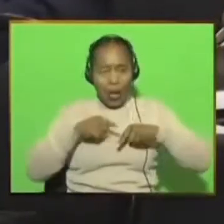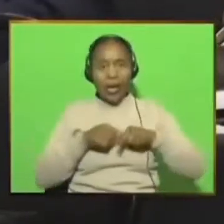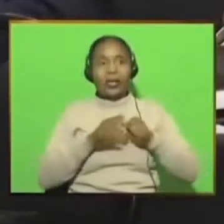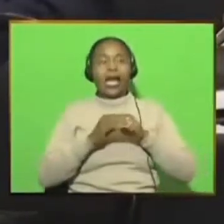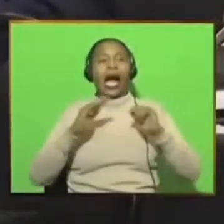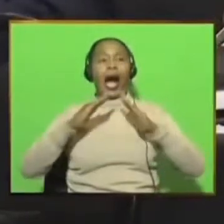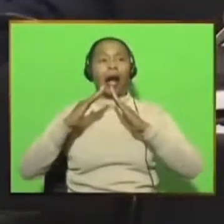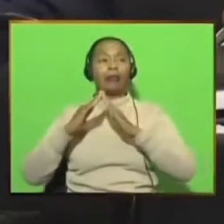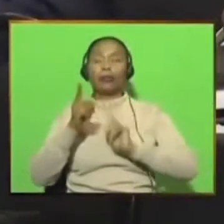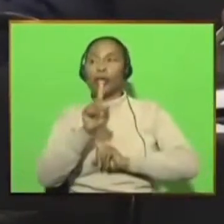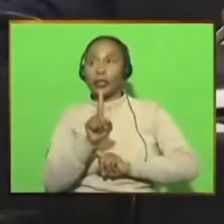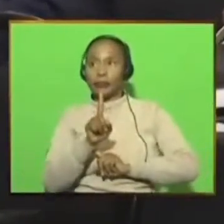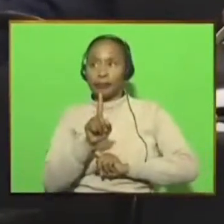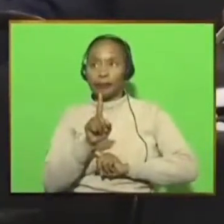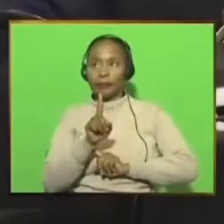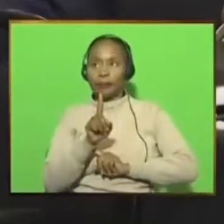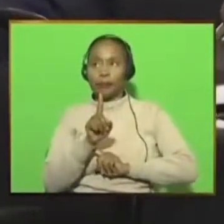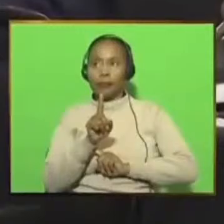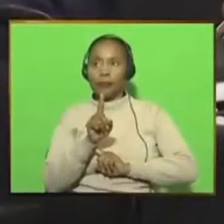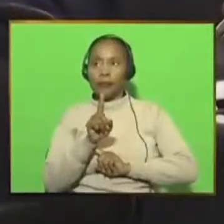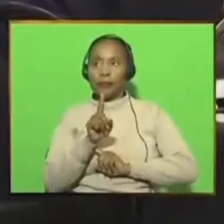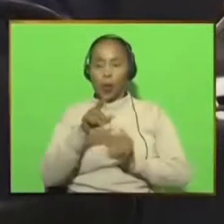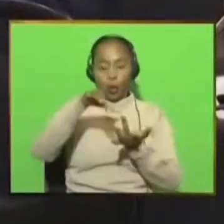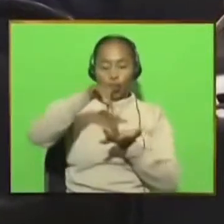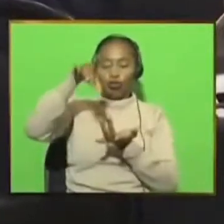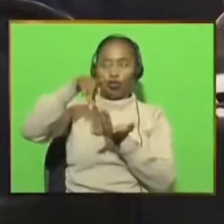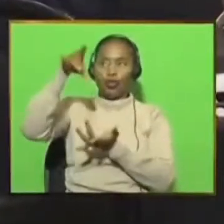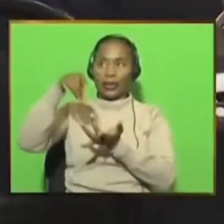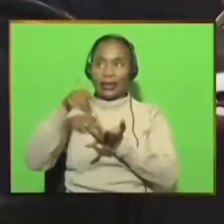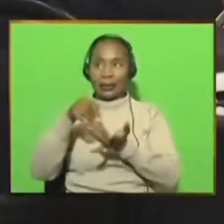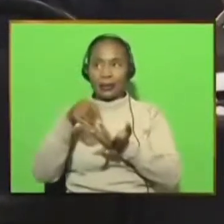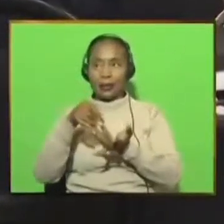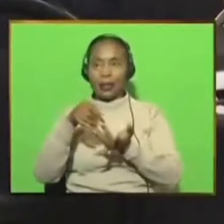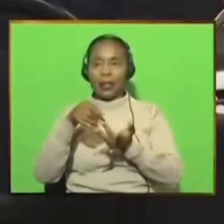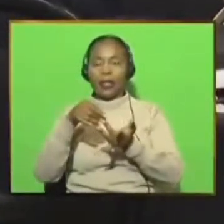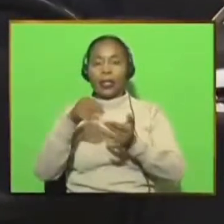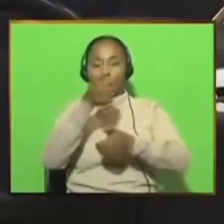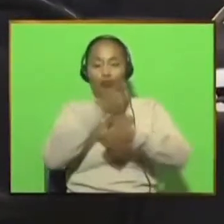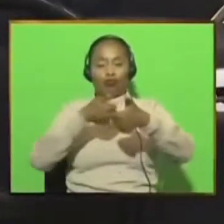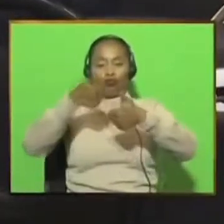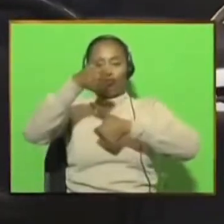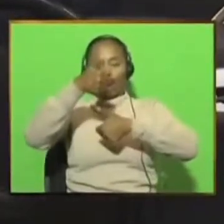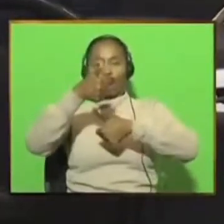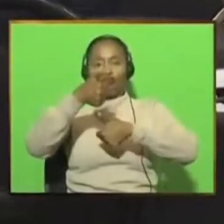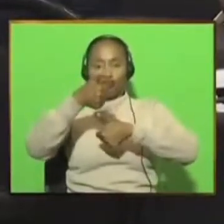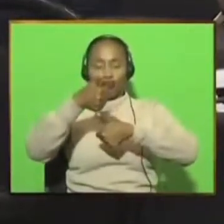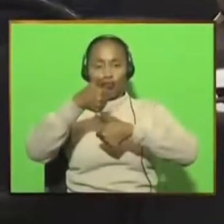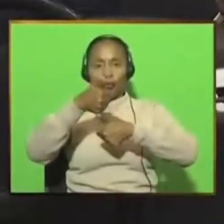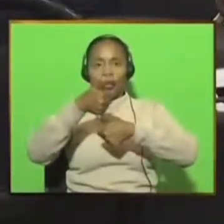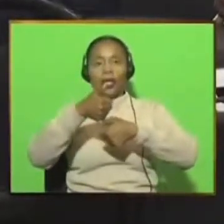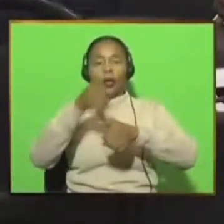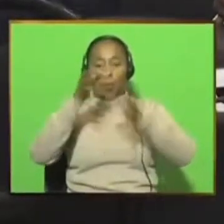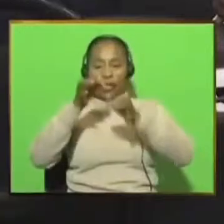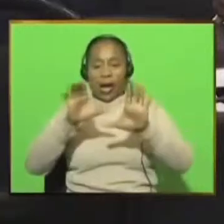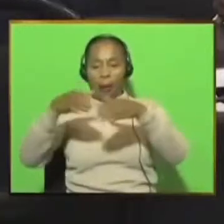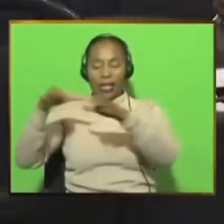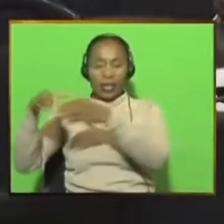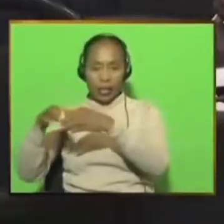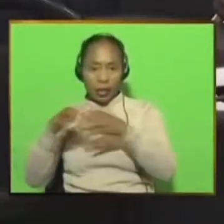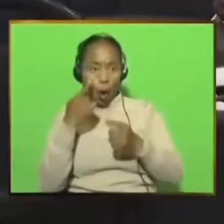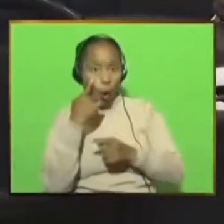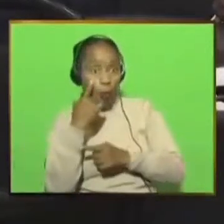the voting booth. Thank you very much, Honorable Chief Justice. I would like to suggest